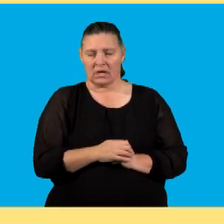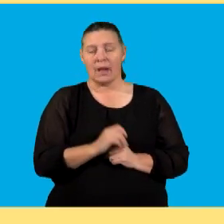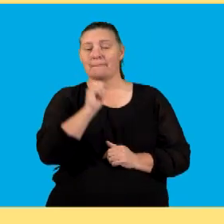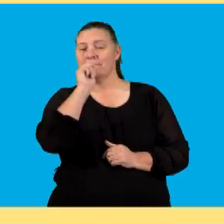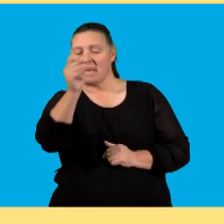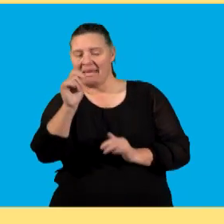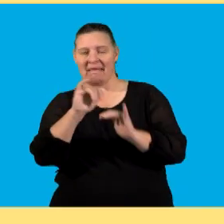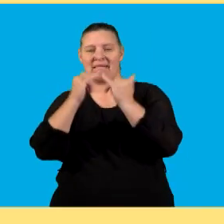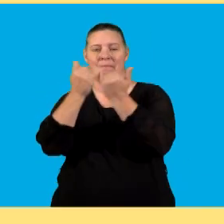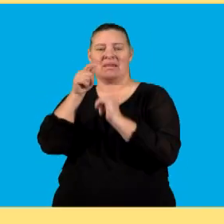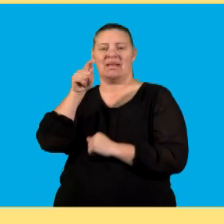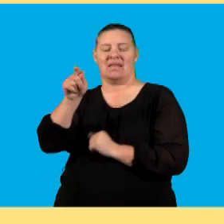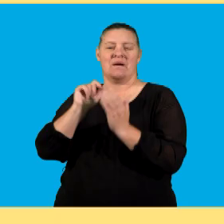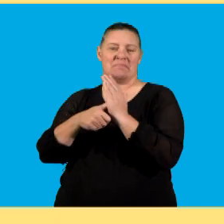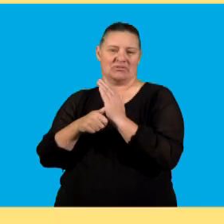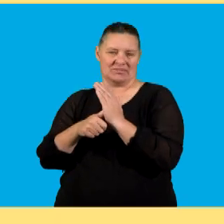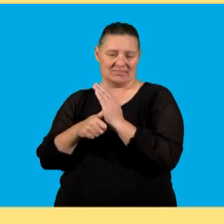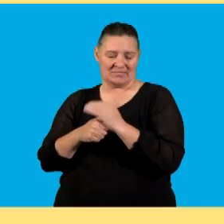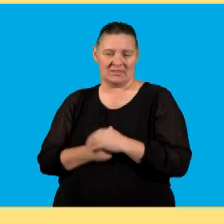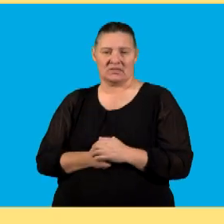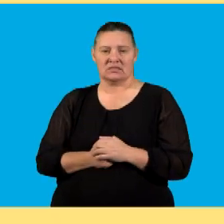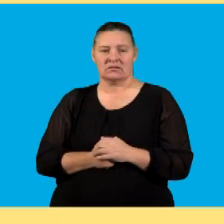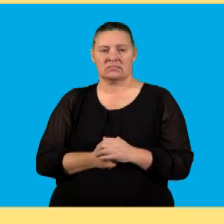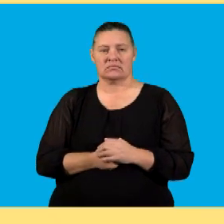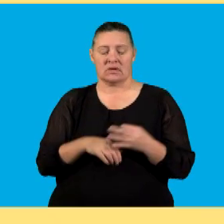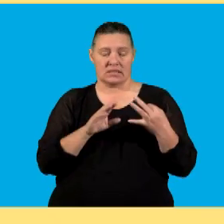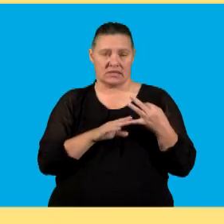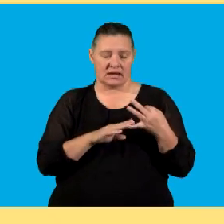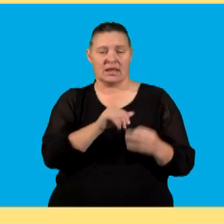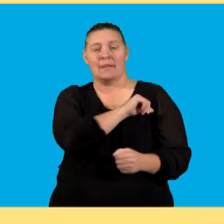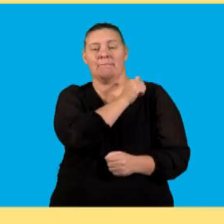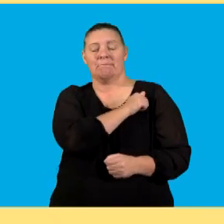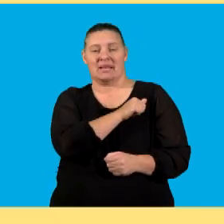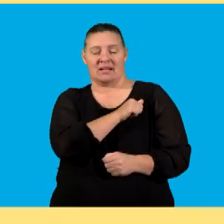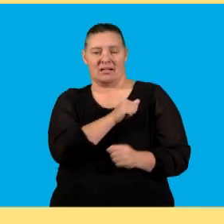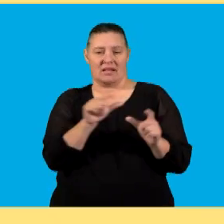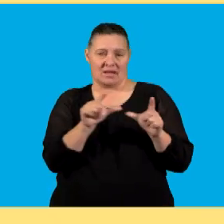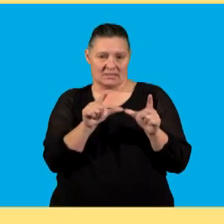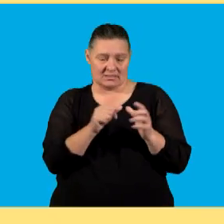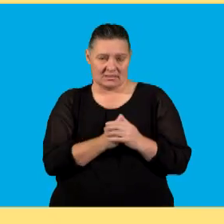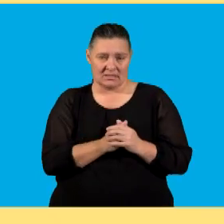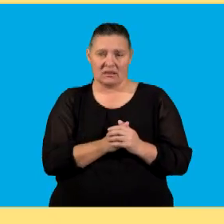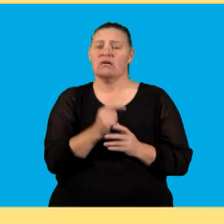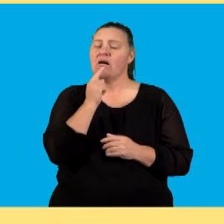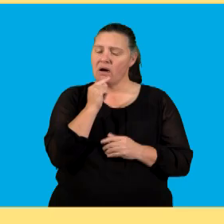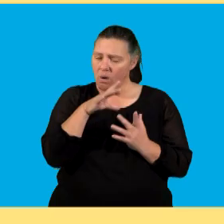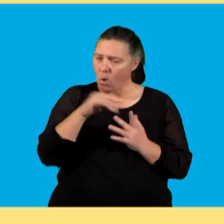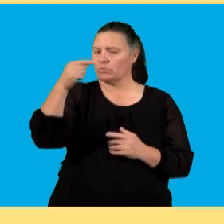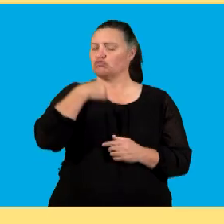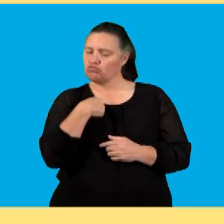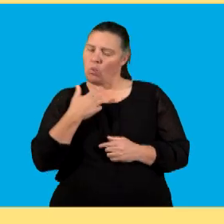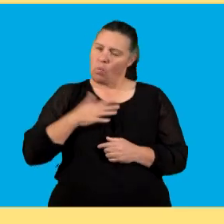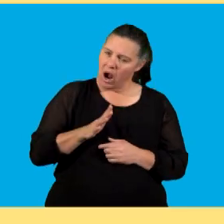to a specific pension fund. Number 3, medical aid. It is also an